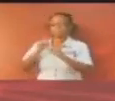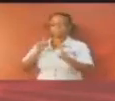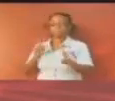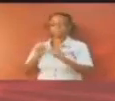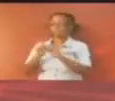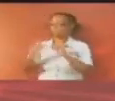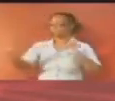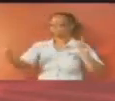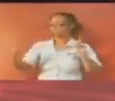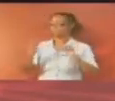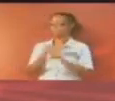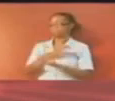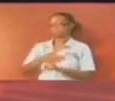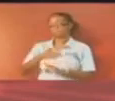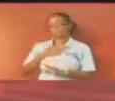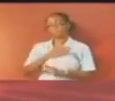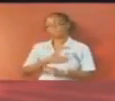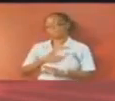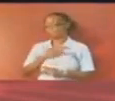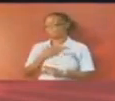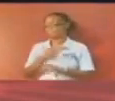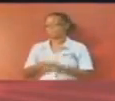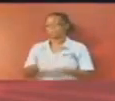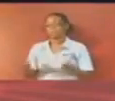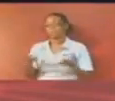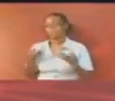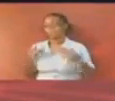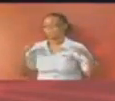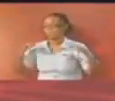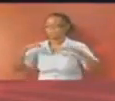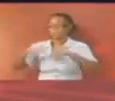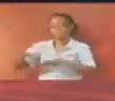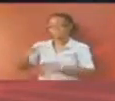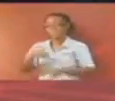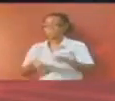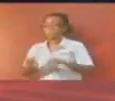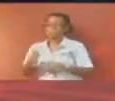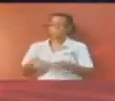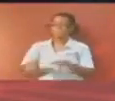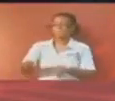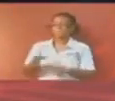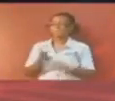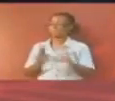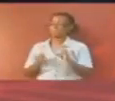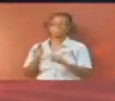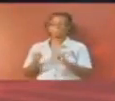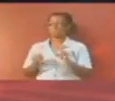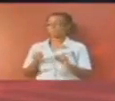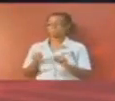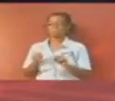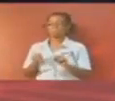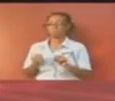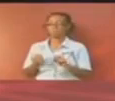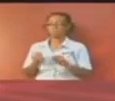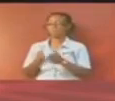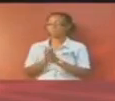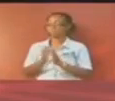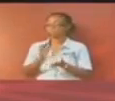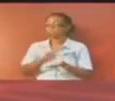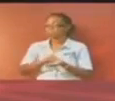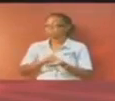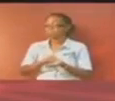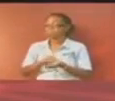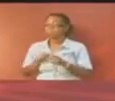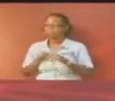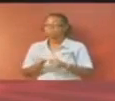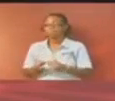avoid congregation, stay at home, avoid commingling. And we are asking you yet again to continue washing your